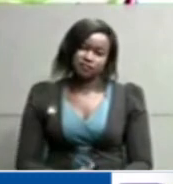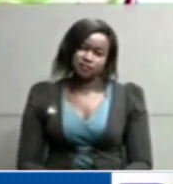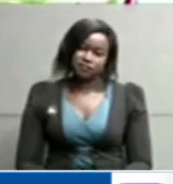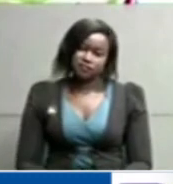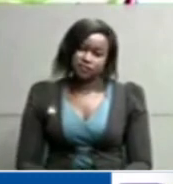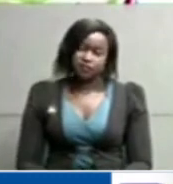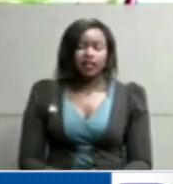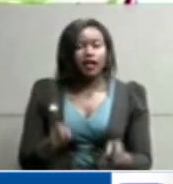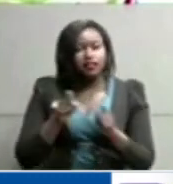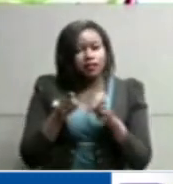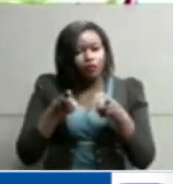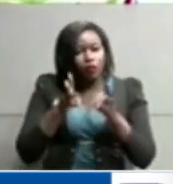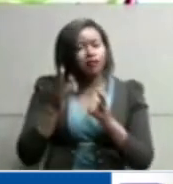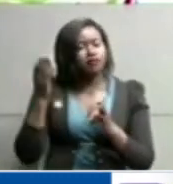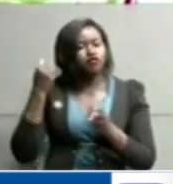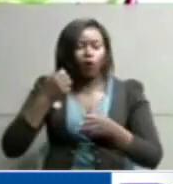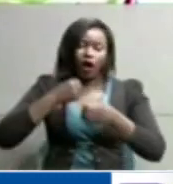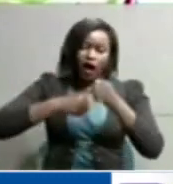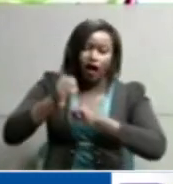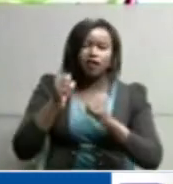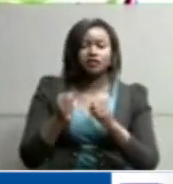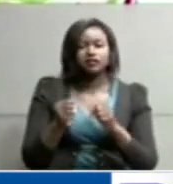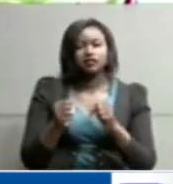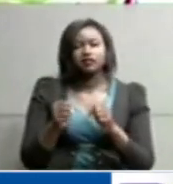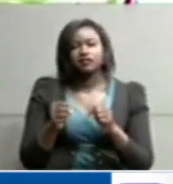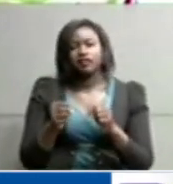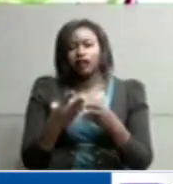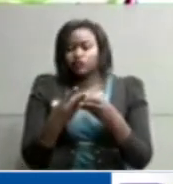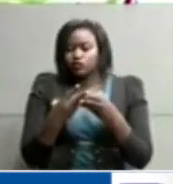Ngabo twakola okulwanyisa